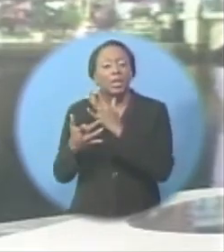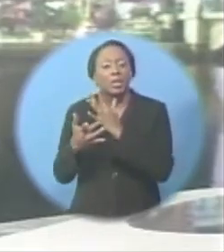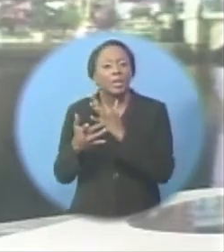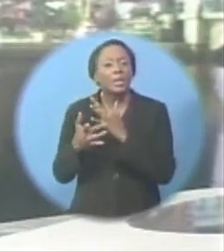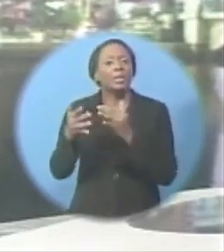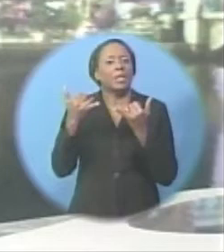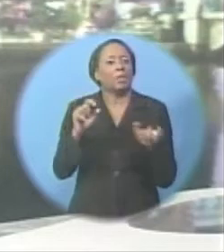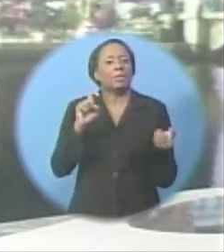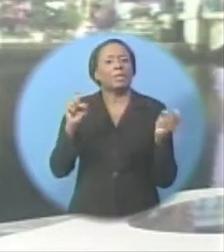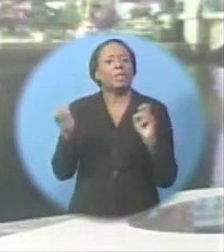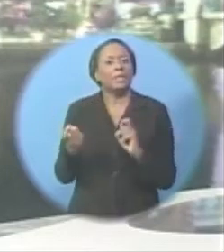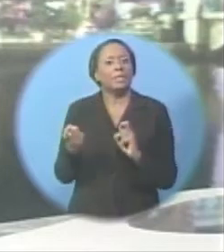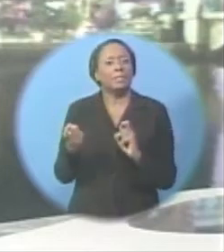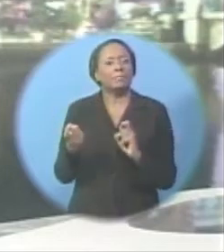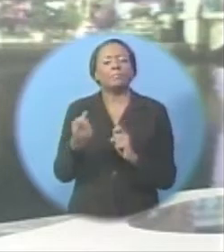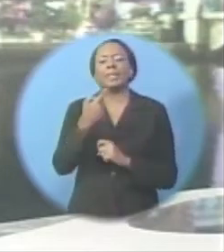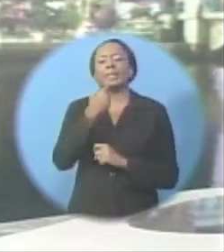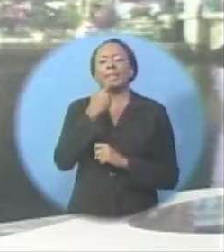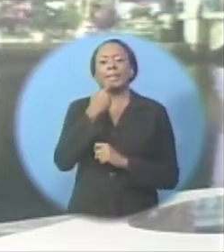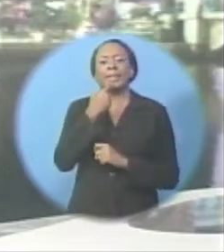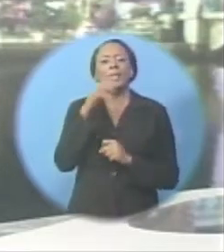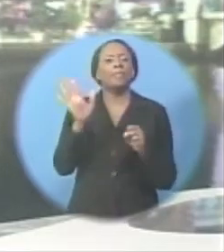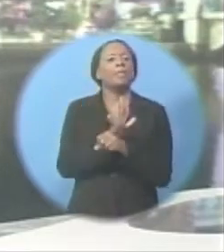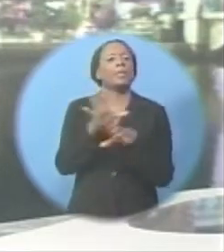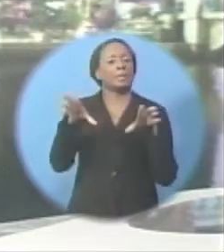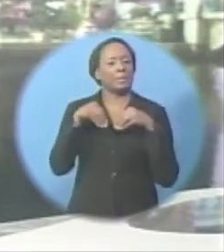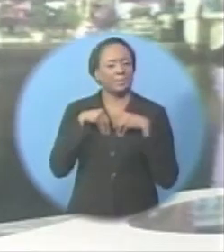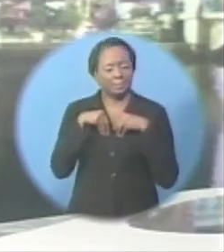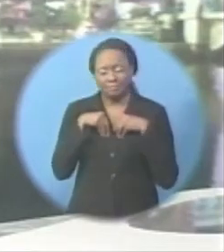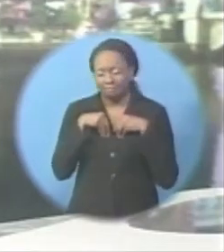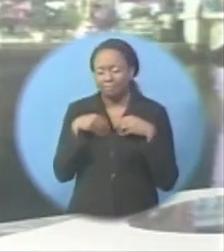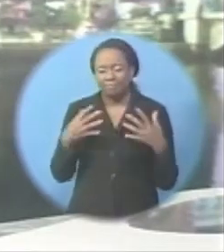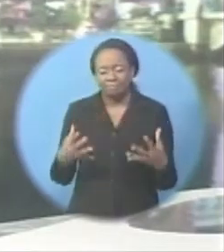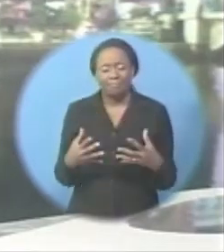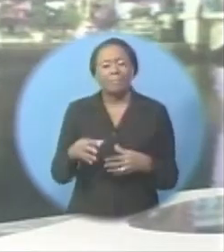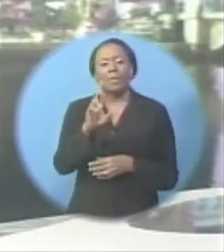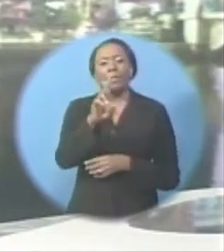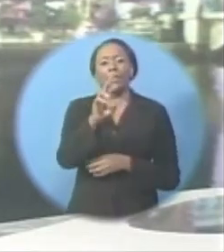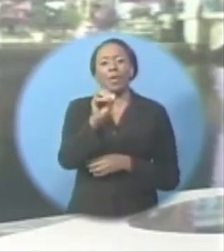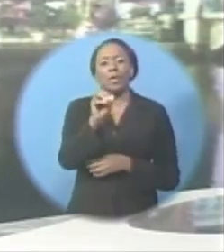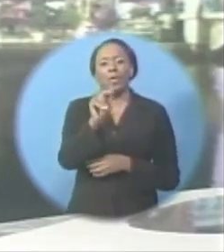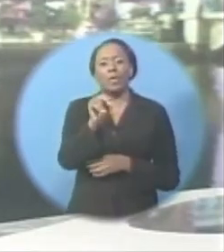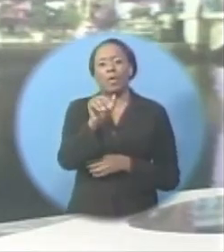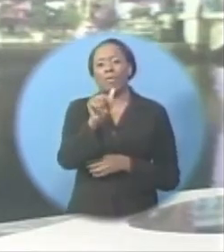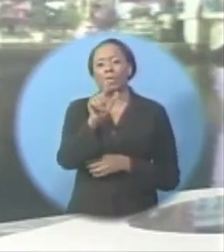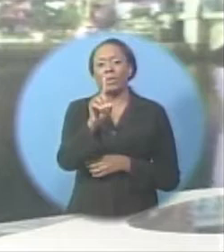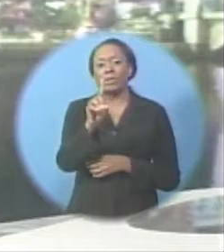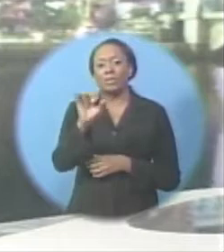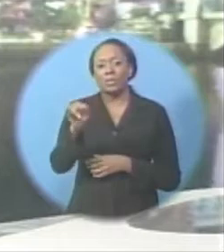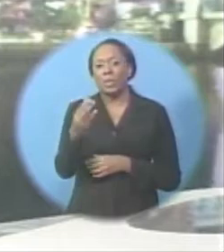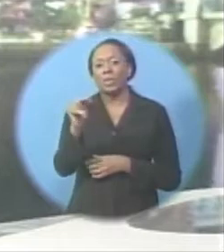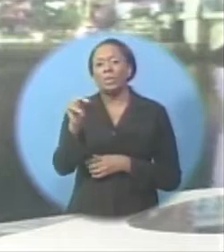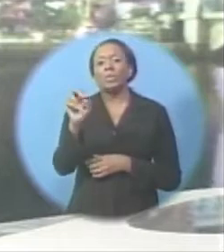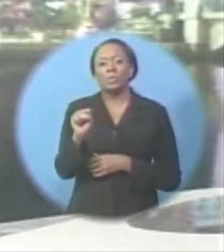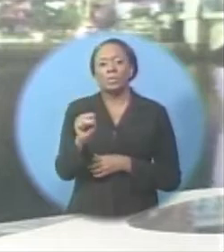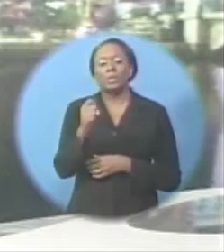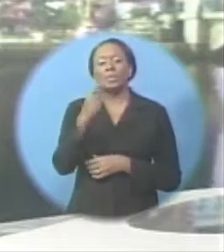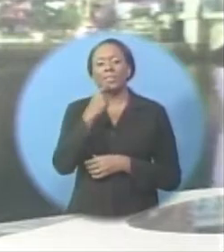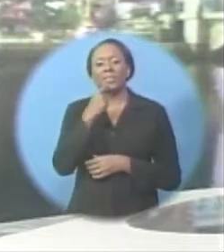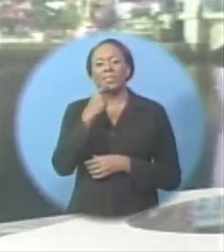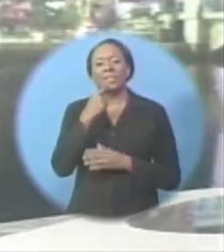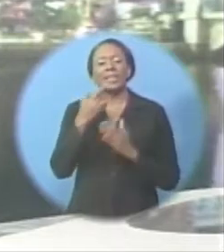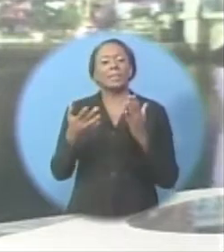and he is now ready to embrace its use. Minister Ronald Jones says a policy on technology has gone before